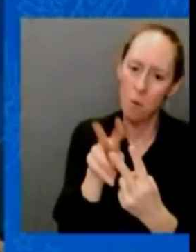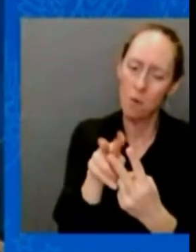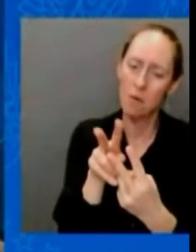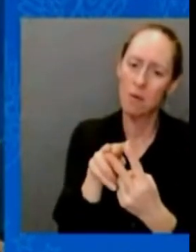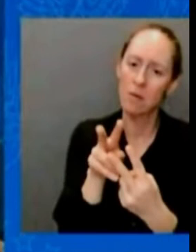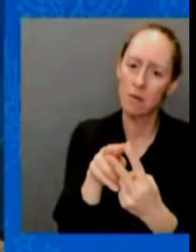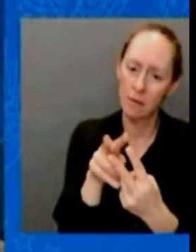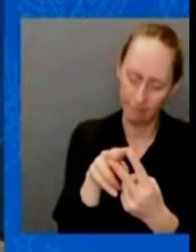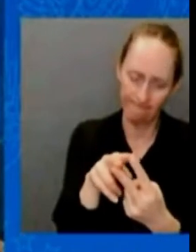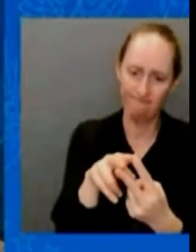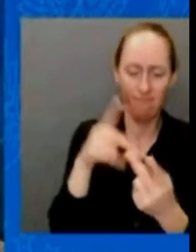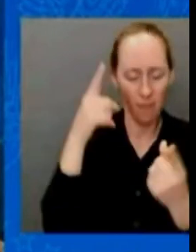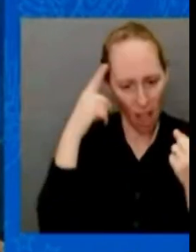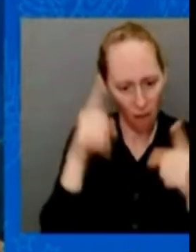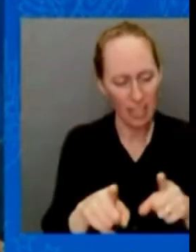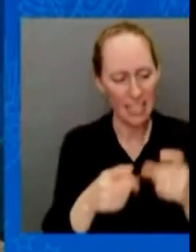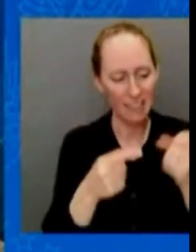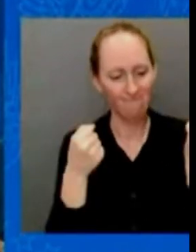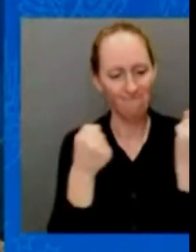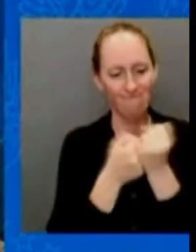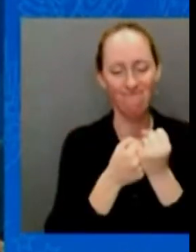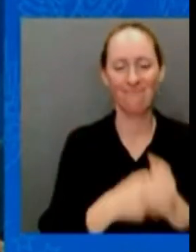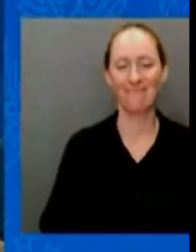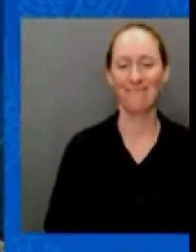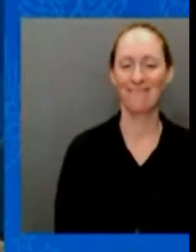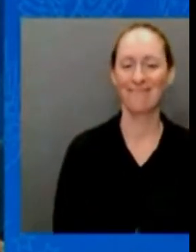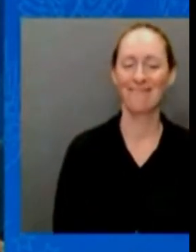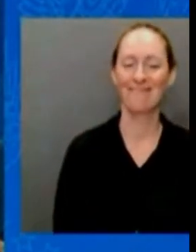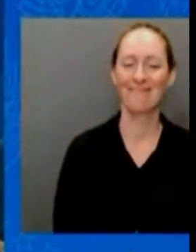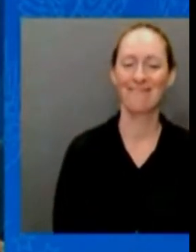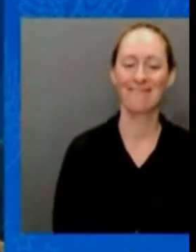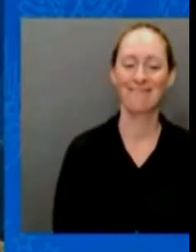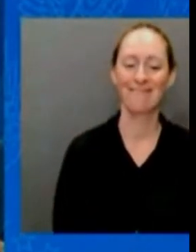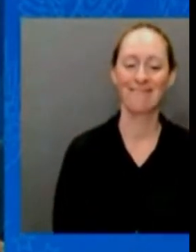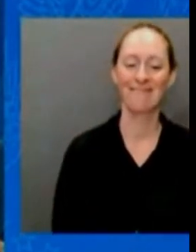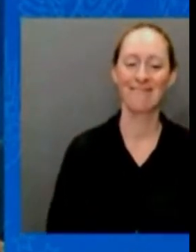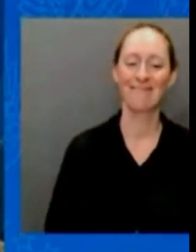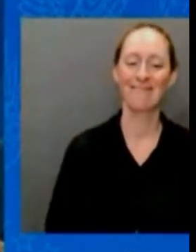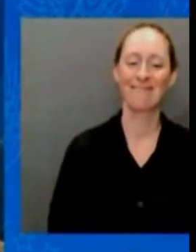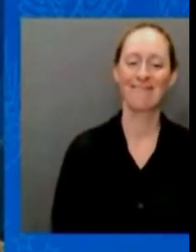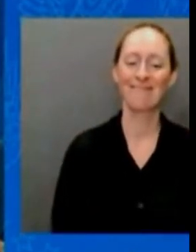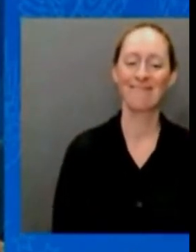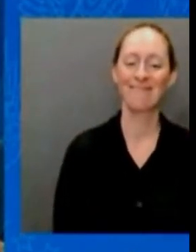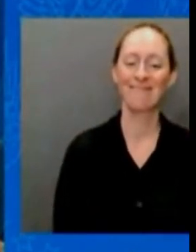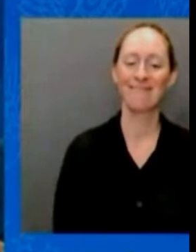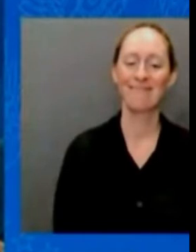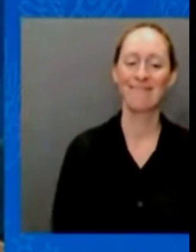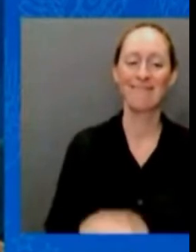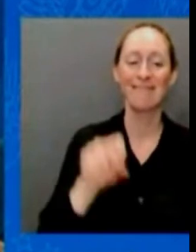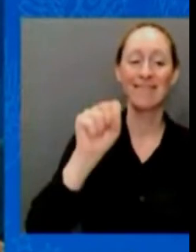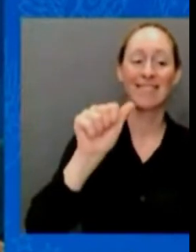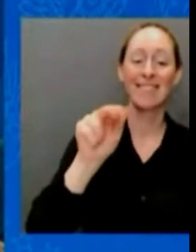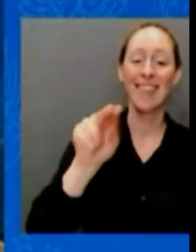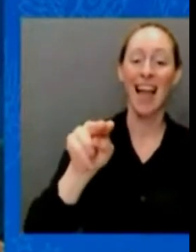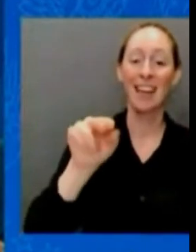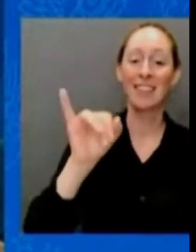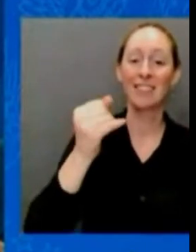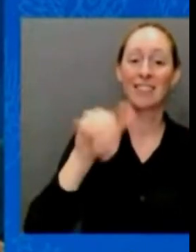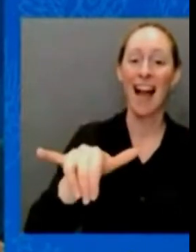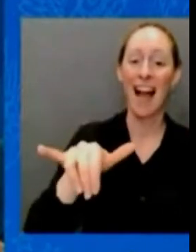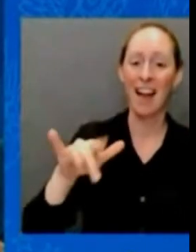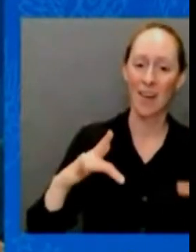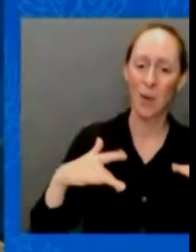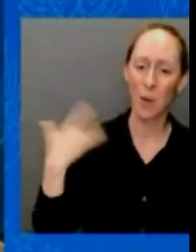And Sanjay Mehrotra, I cannot believe the relationship that we've had just over this last year. Our shared